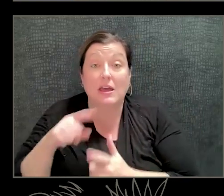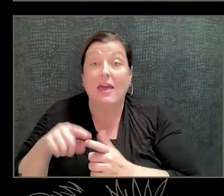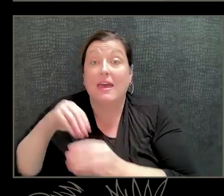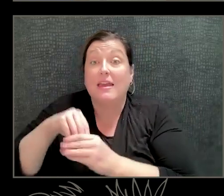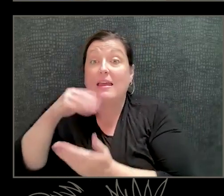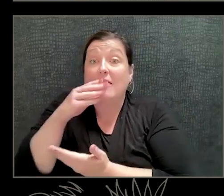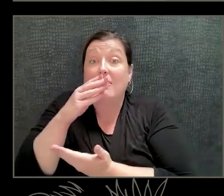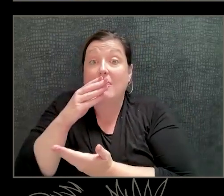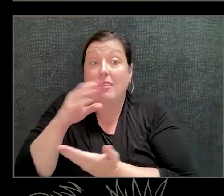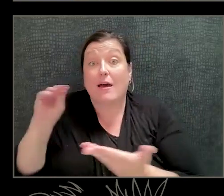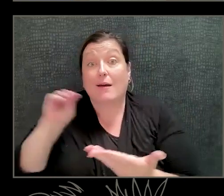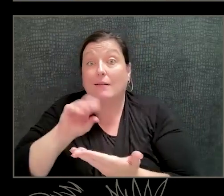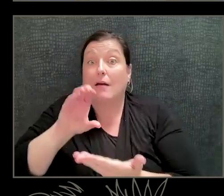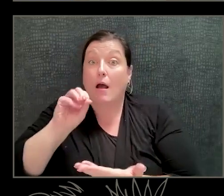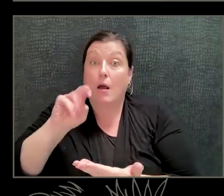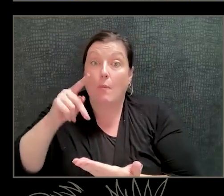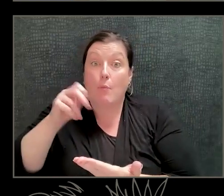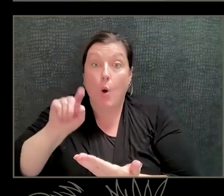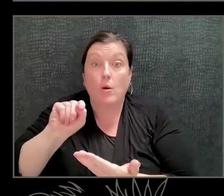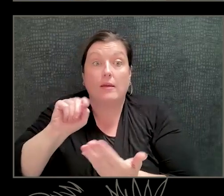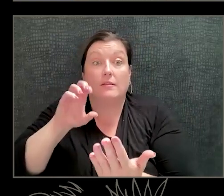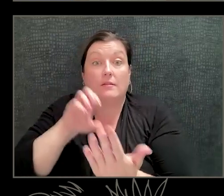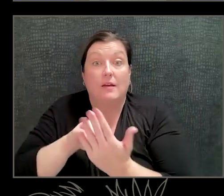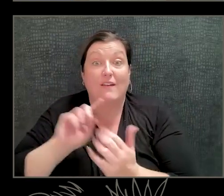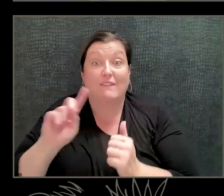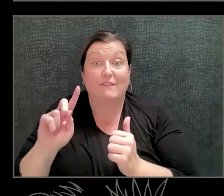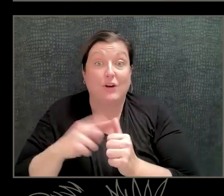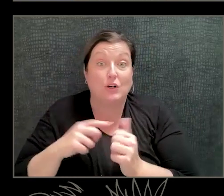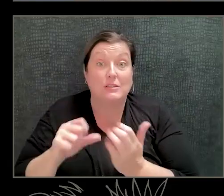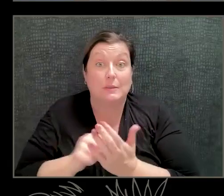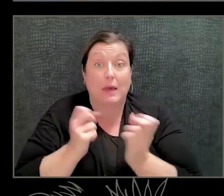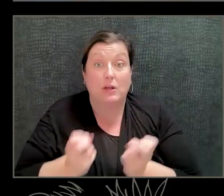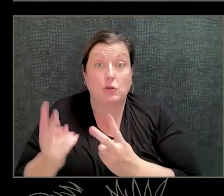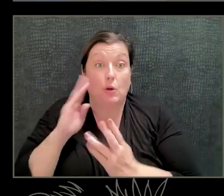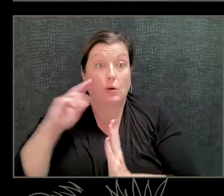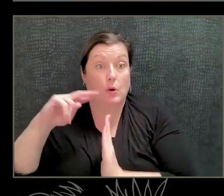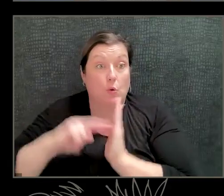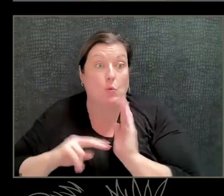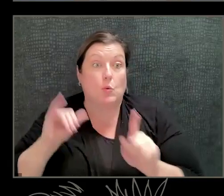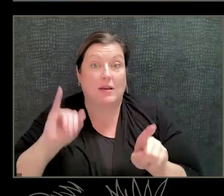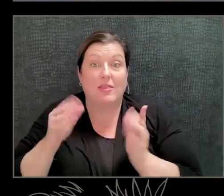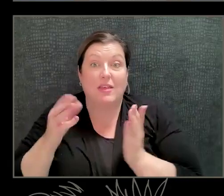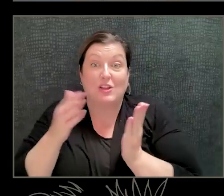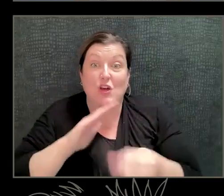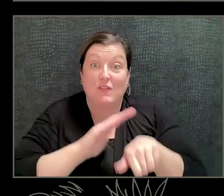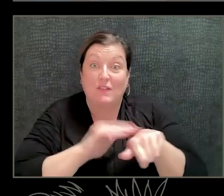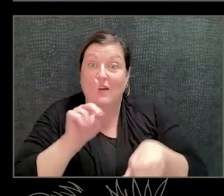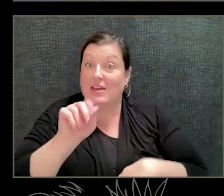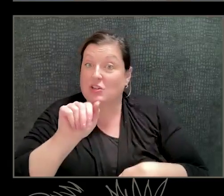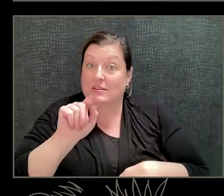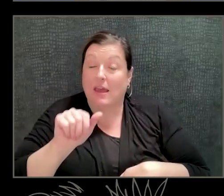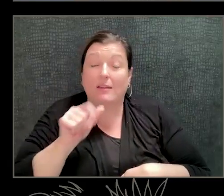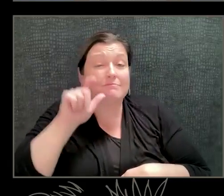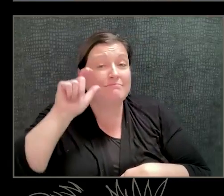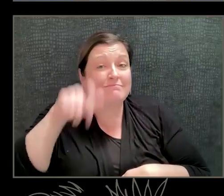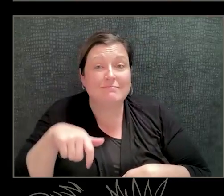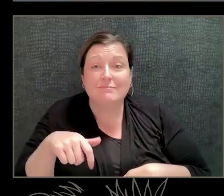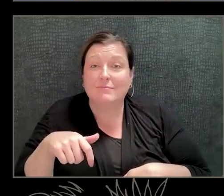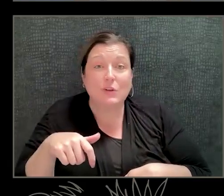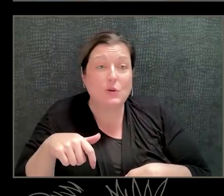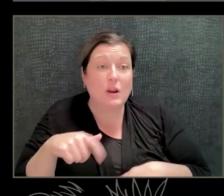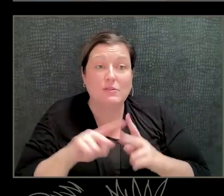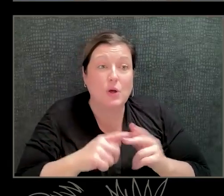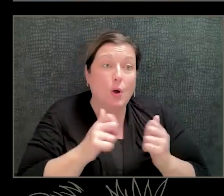component, for our first page load, it will read that server fetch data. And you don't have to mess with initial